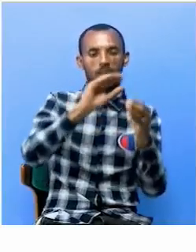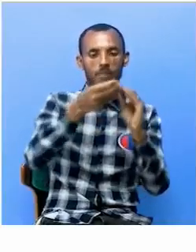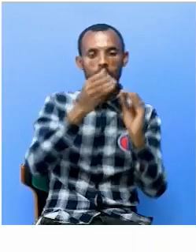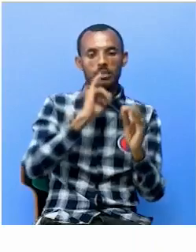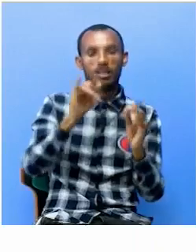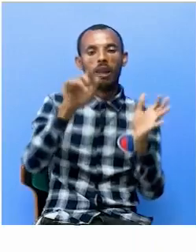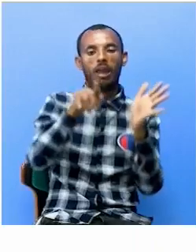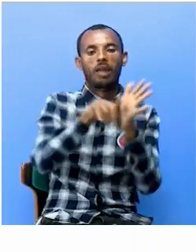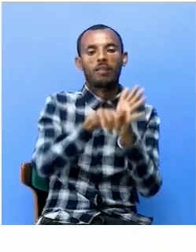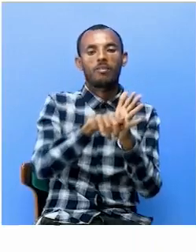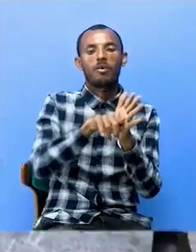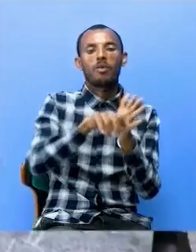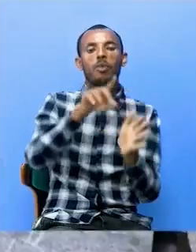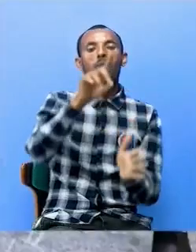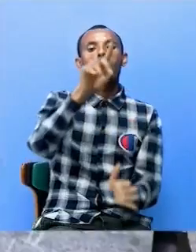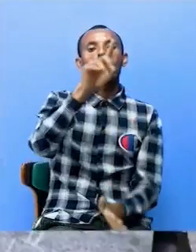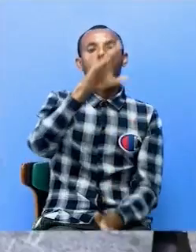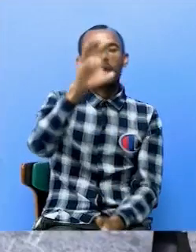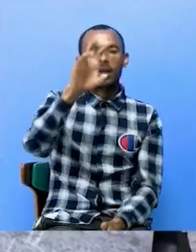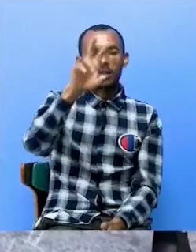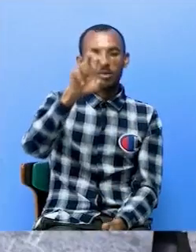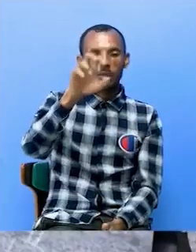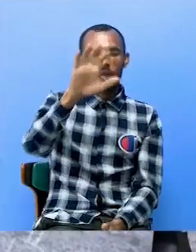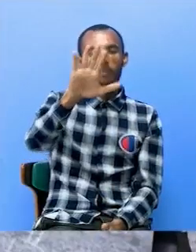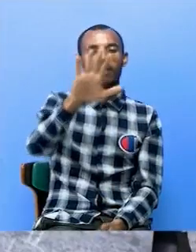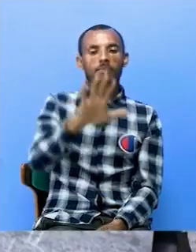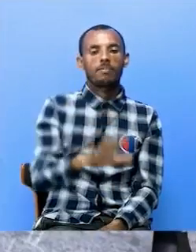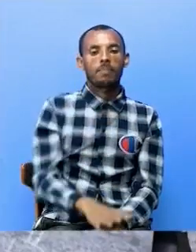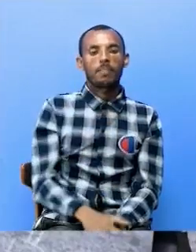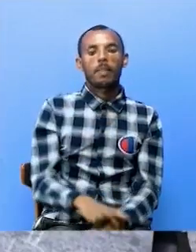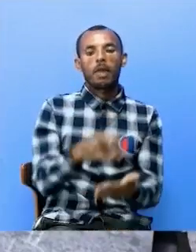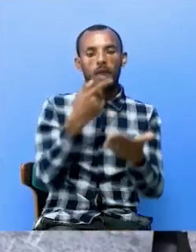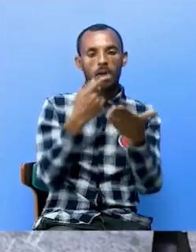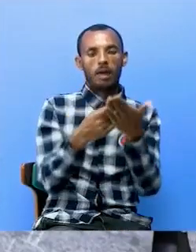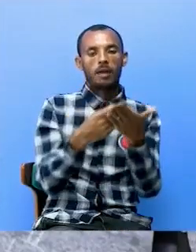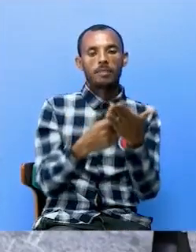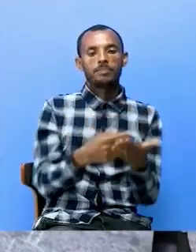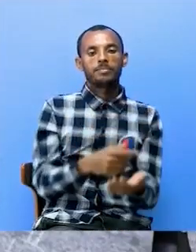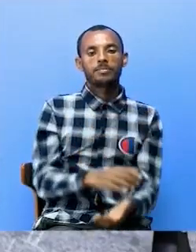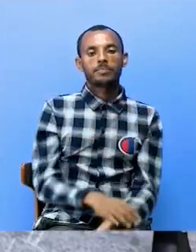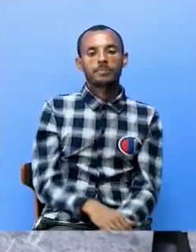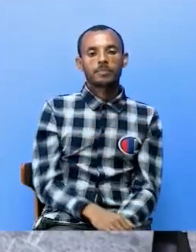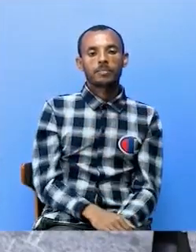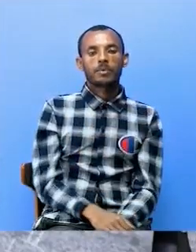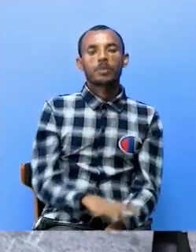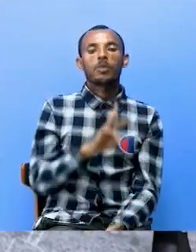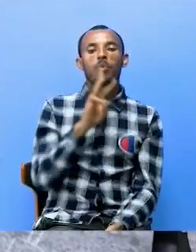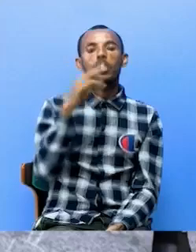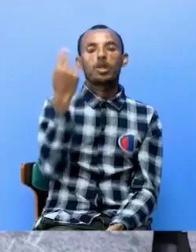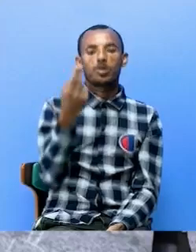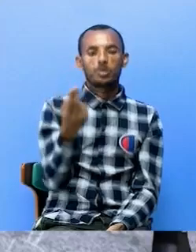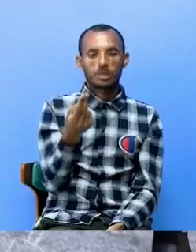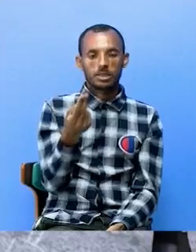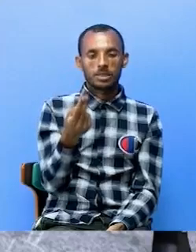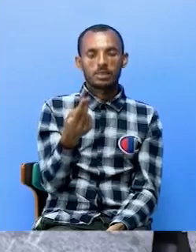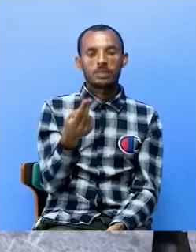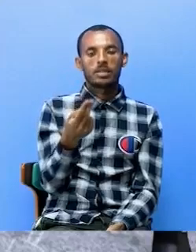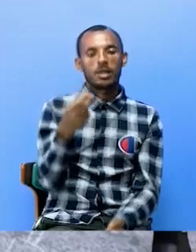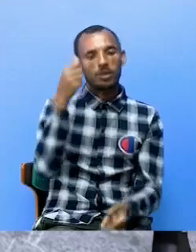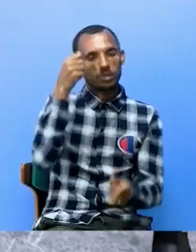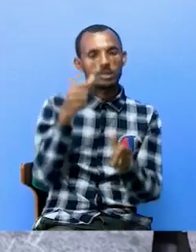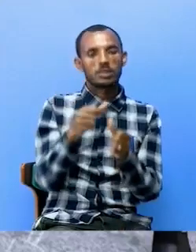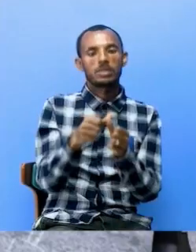us negative 125. Here we use a